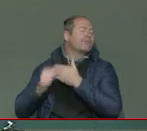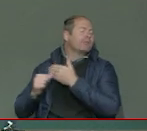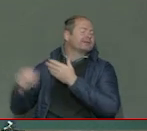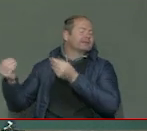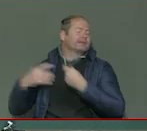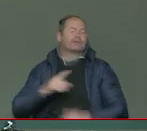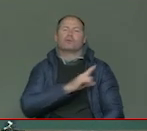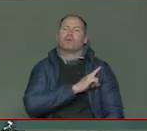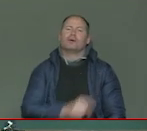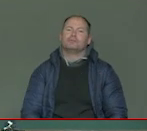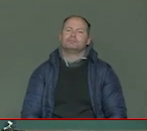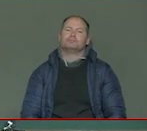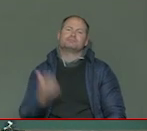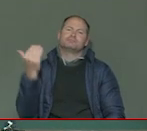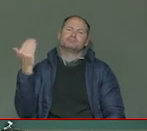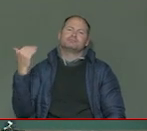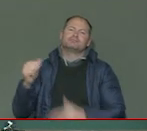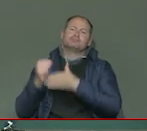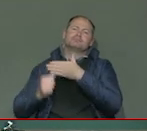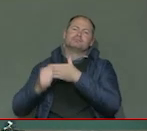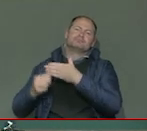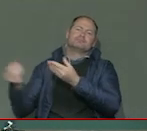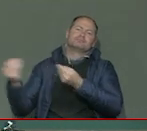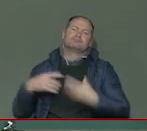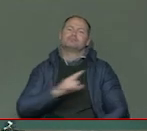Why do they give the previous month's bank recon for you?